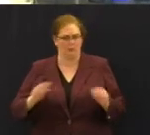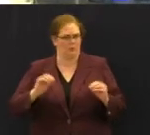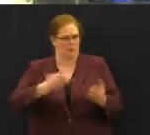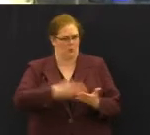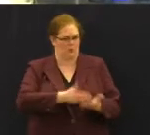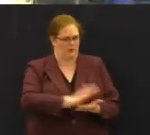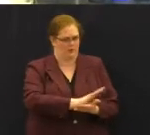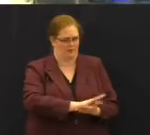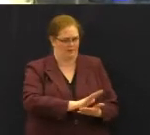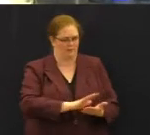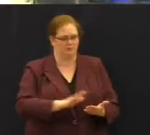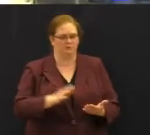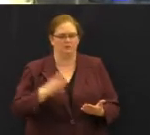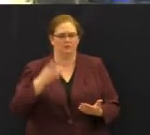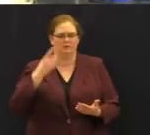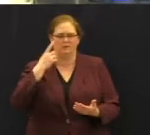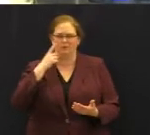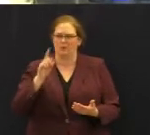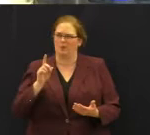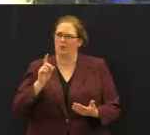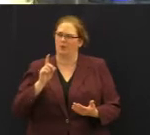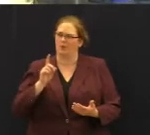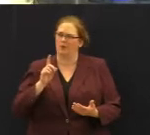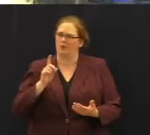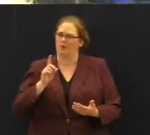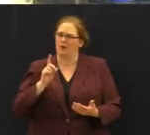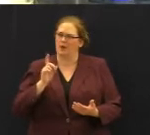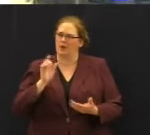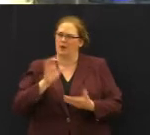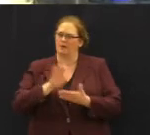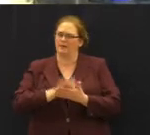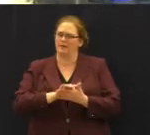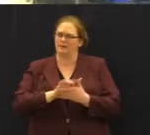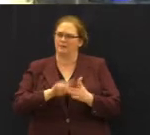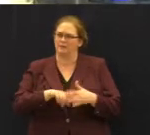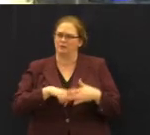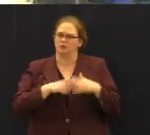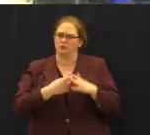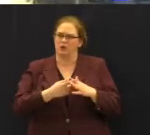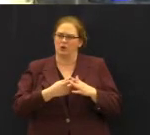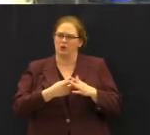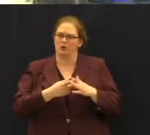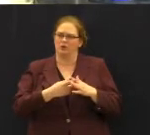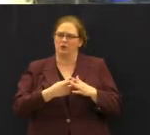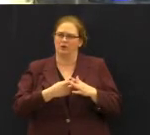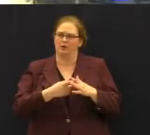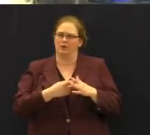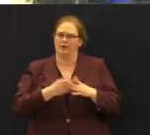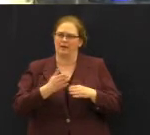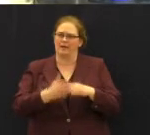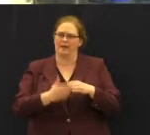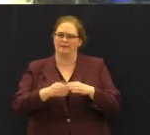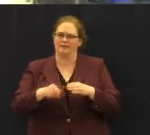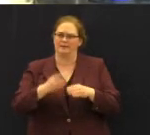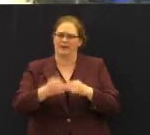undocumented for, I believe it starts with, it ends at the end of the